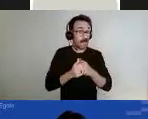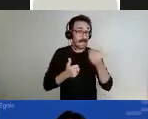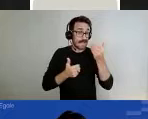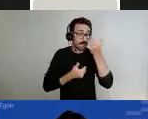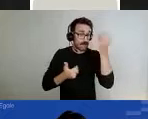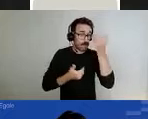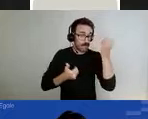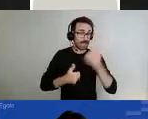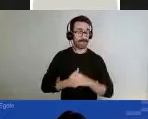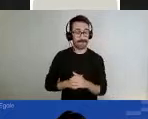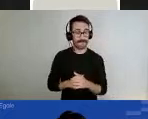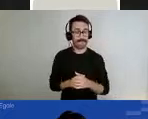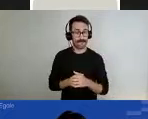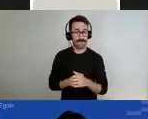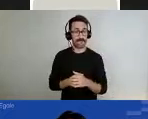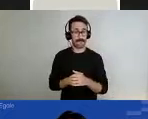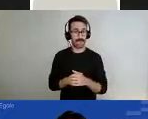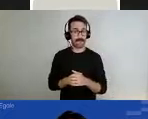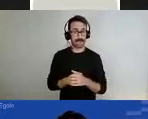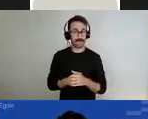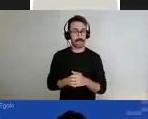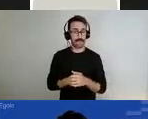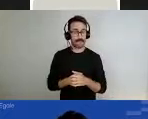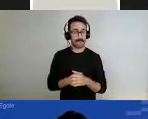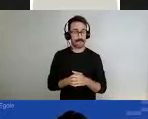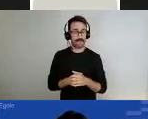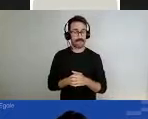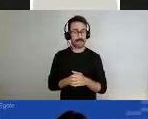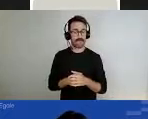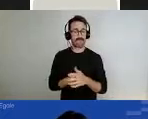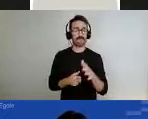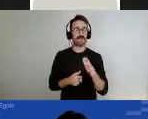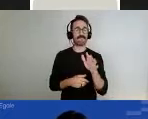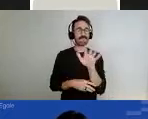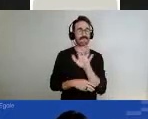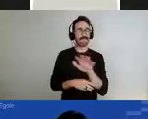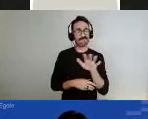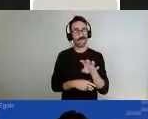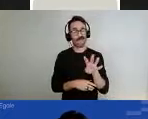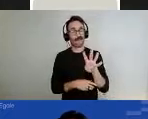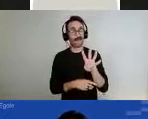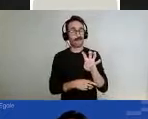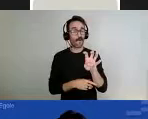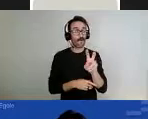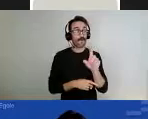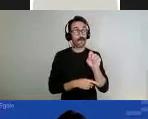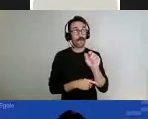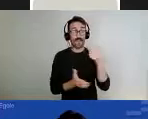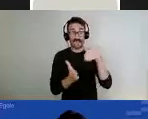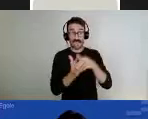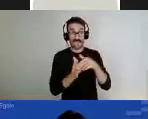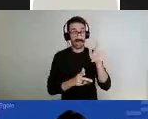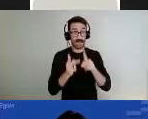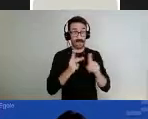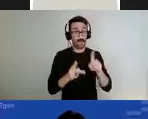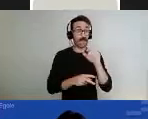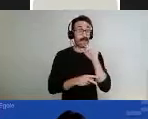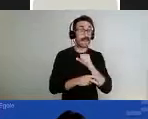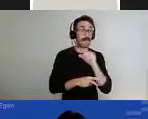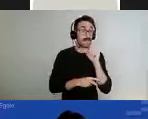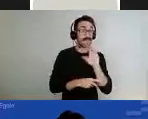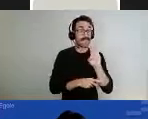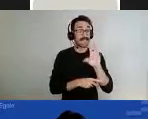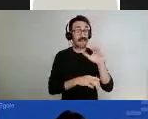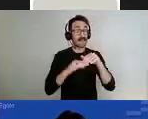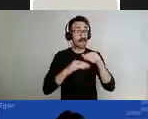particular, there are over just about 420,000 people over the age of 65 that have